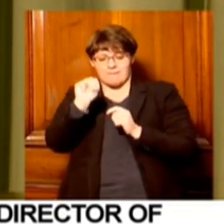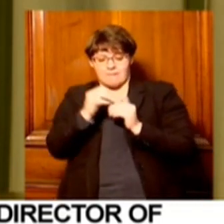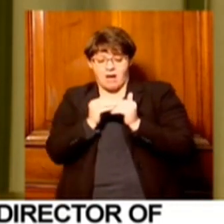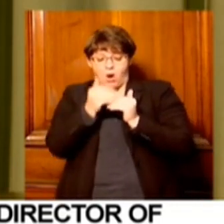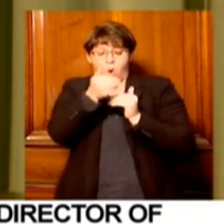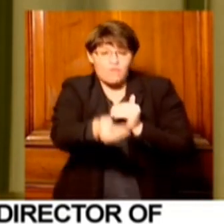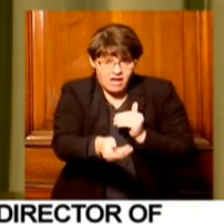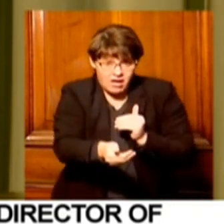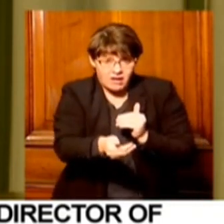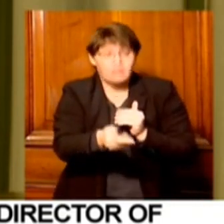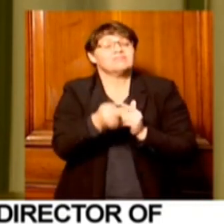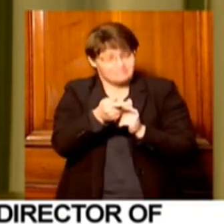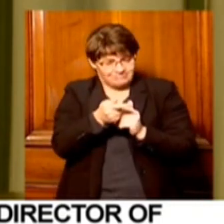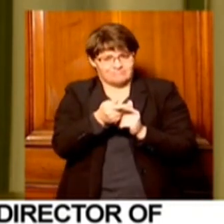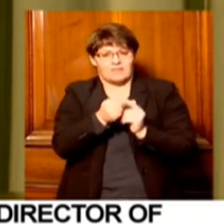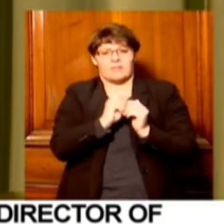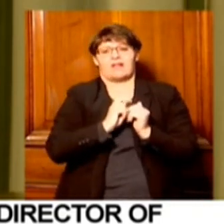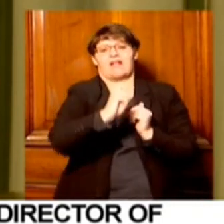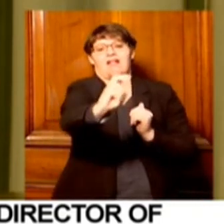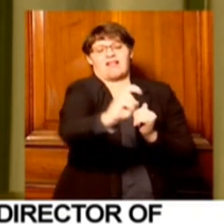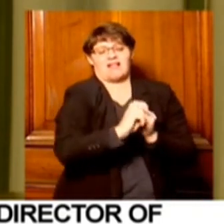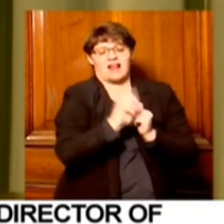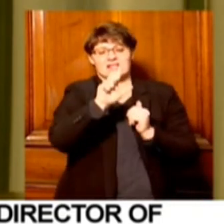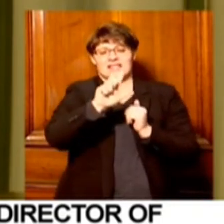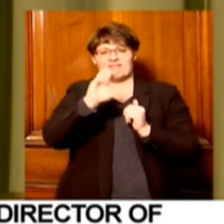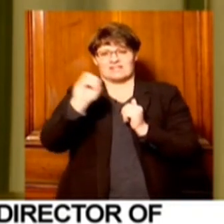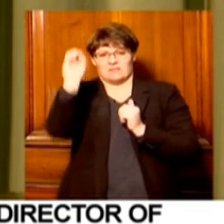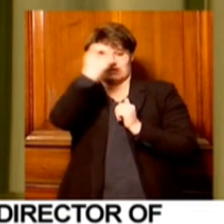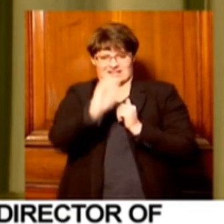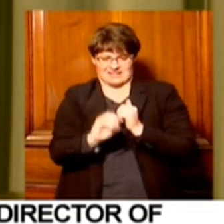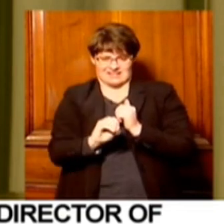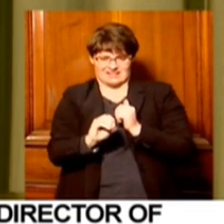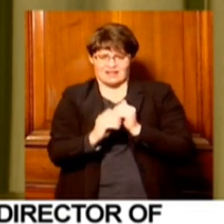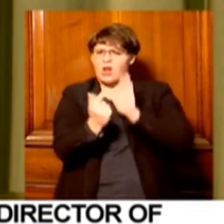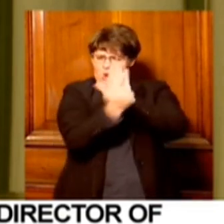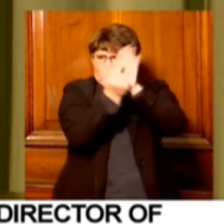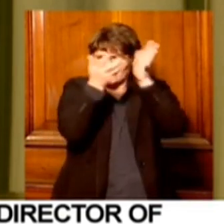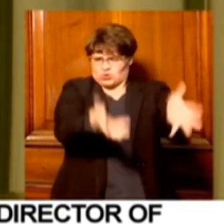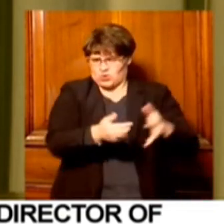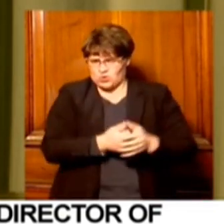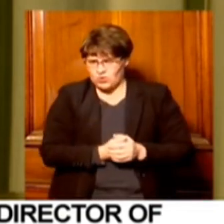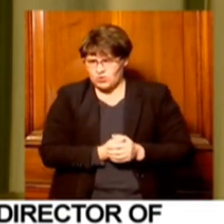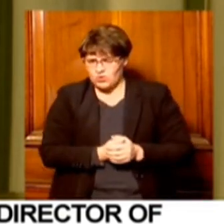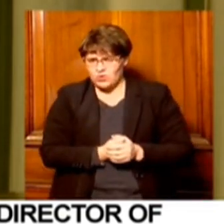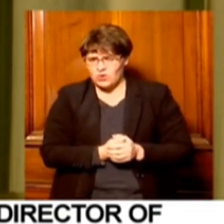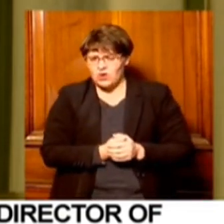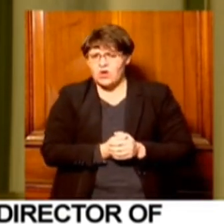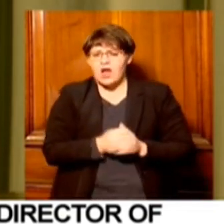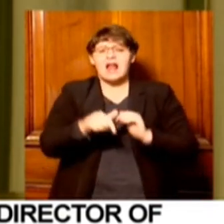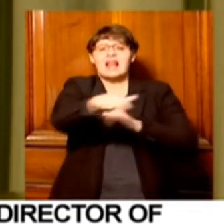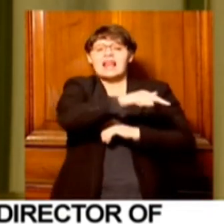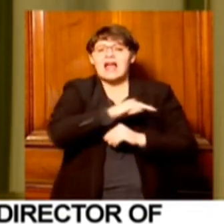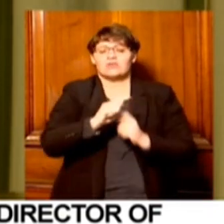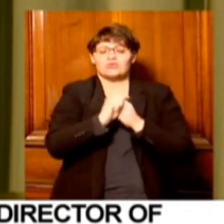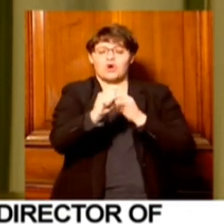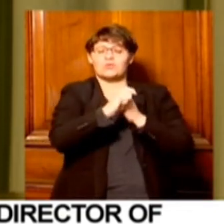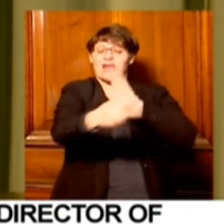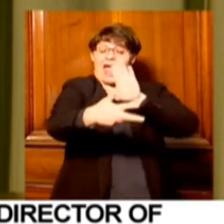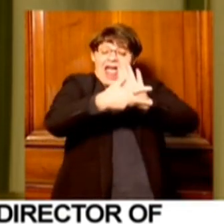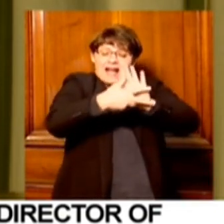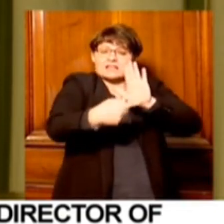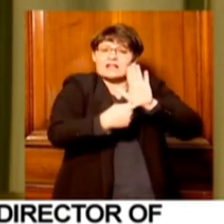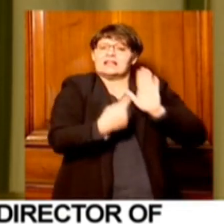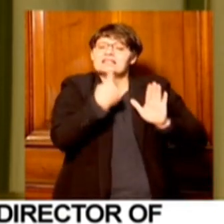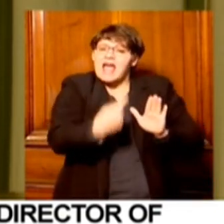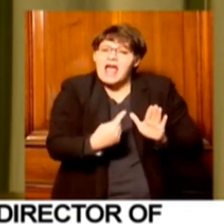Now, that is in terms of even our law of the country. The National Land Transport Act defines what is